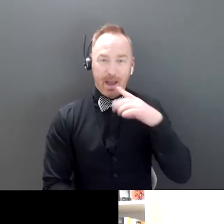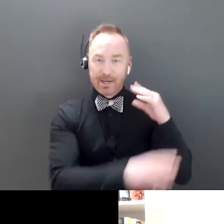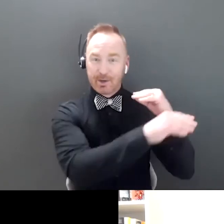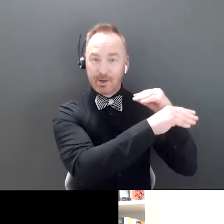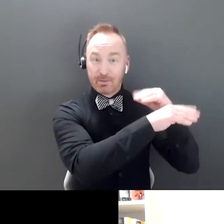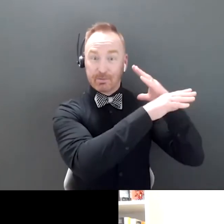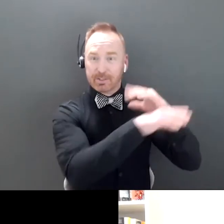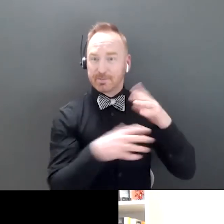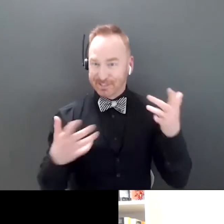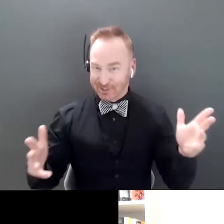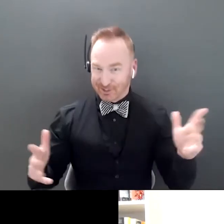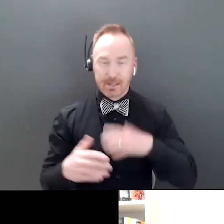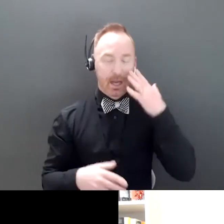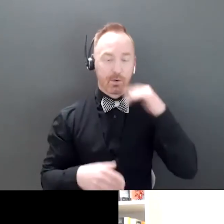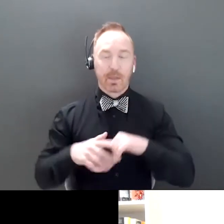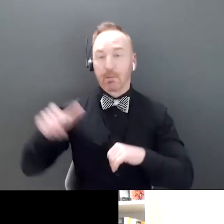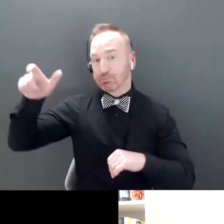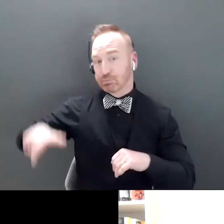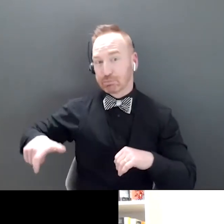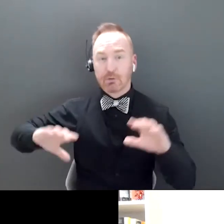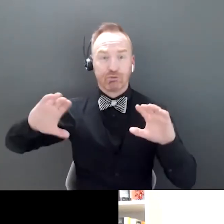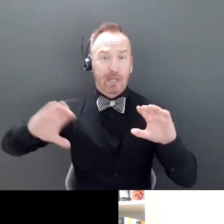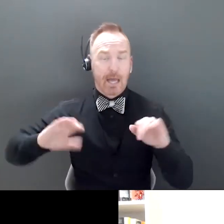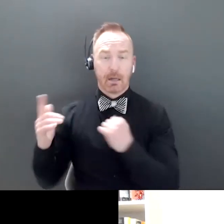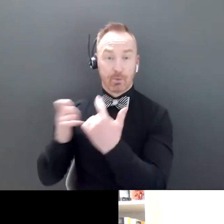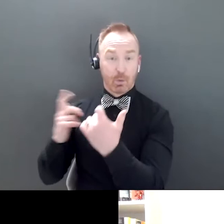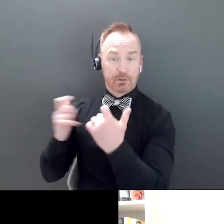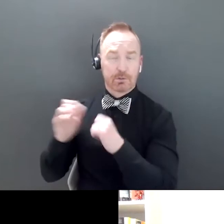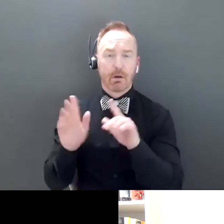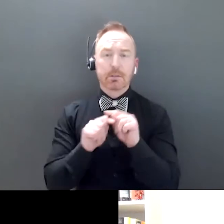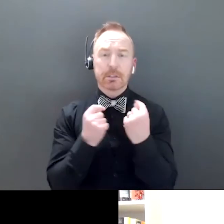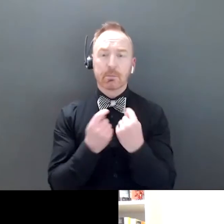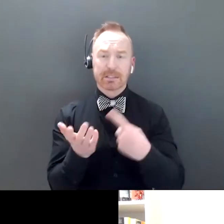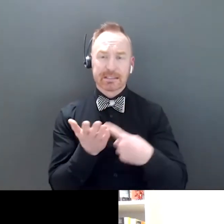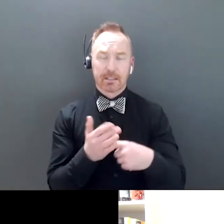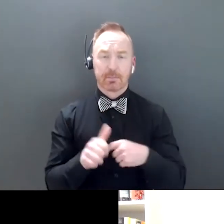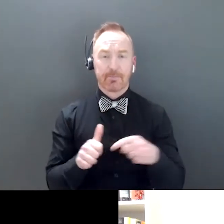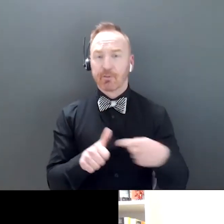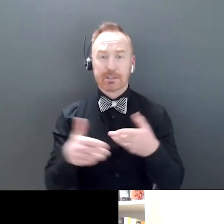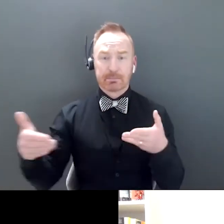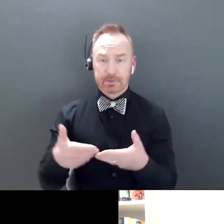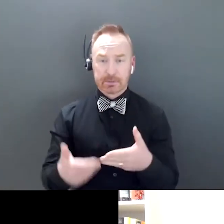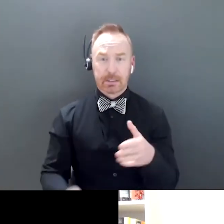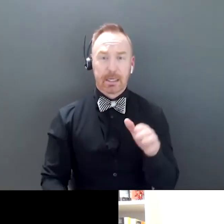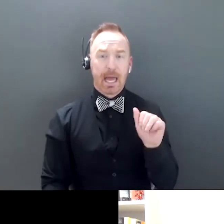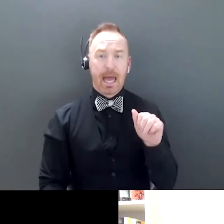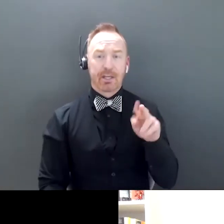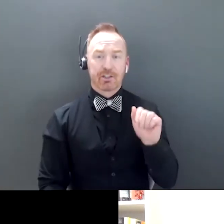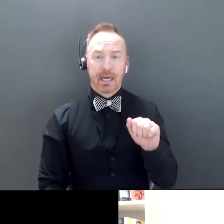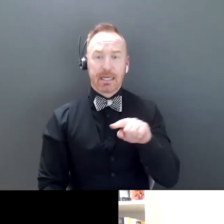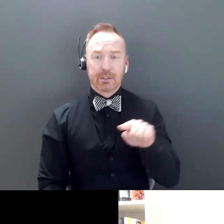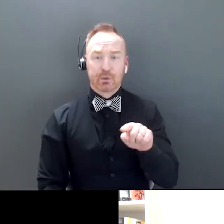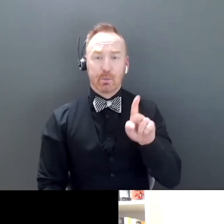questions in the chat, and I will get to those, or our team will get to those. But first, I'd like to introduce Ayesha, Ayesha Zubair, who will